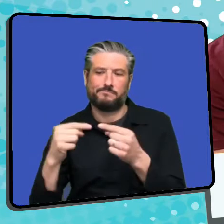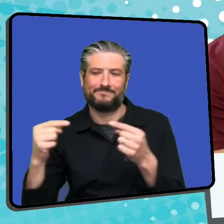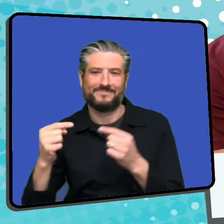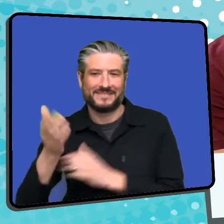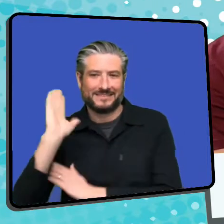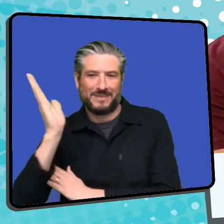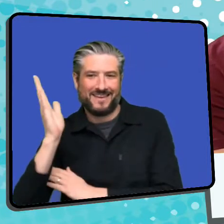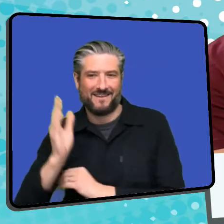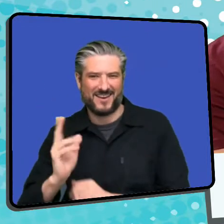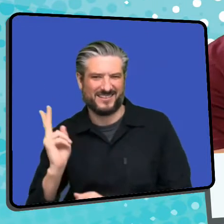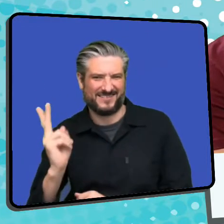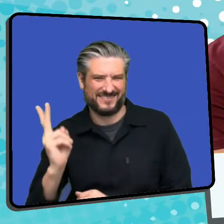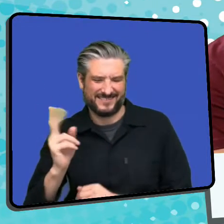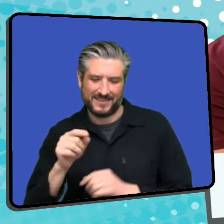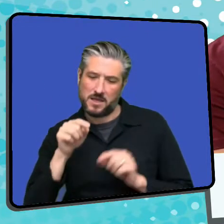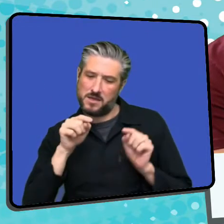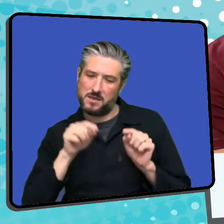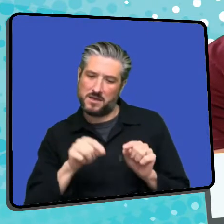collection, if you go to